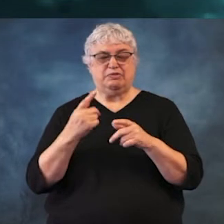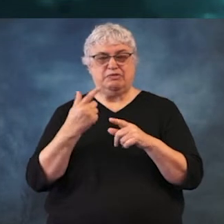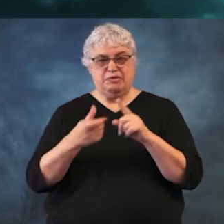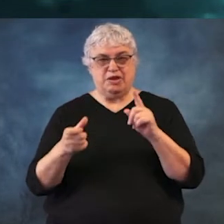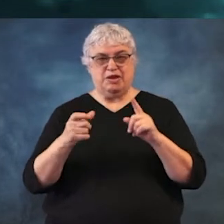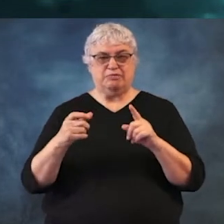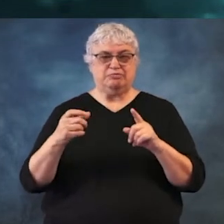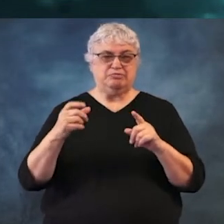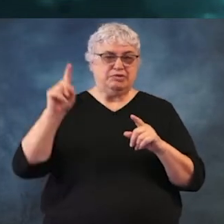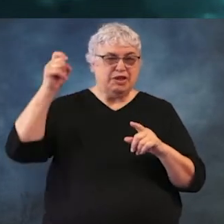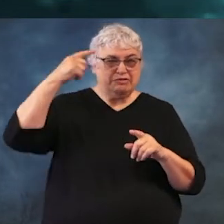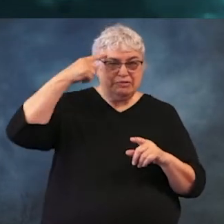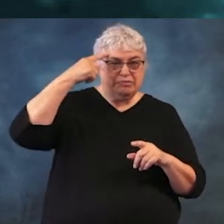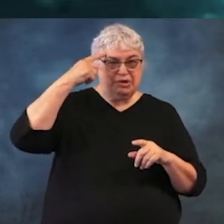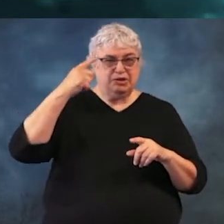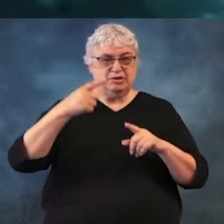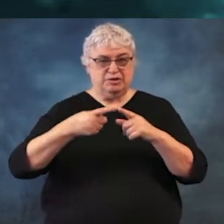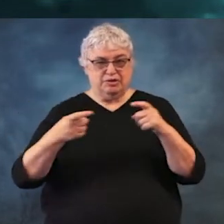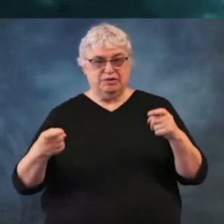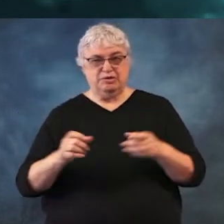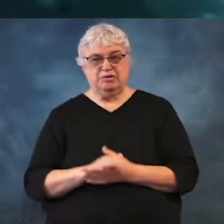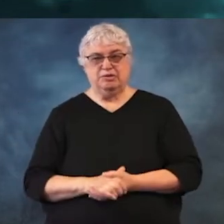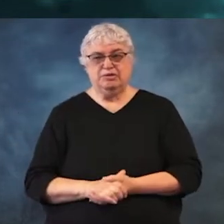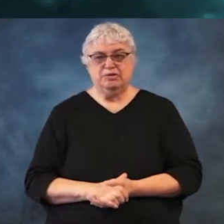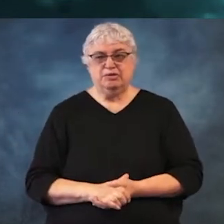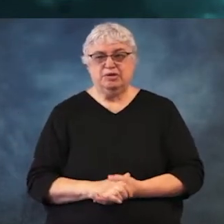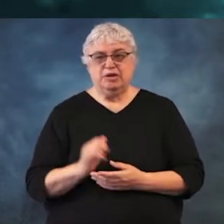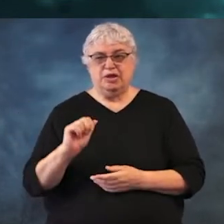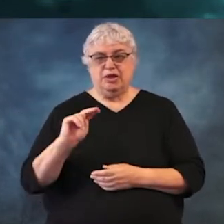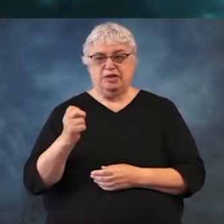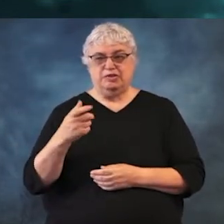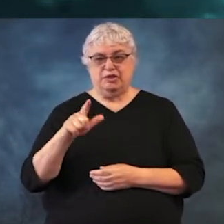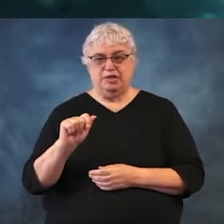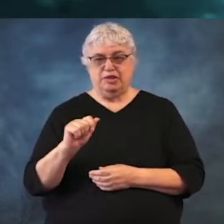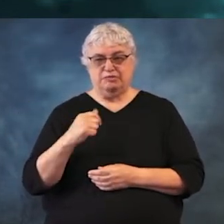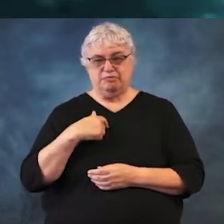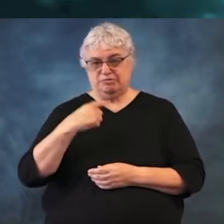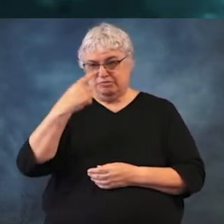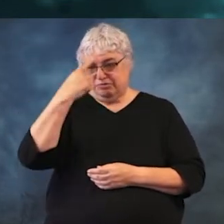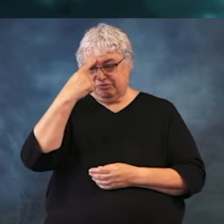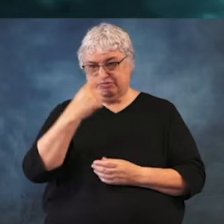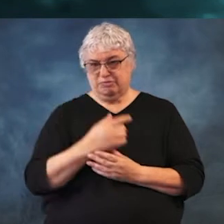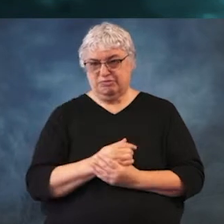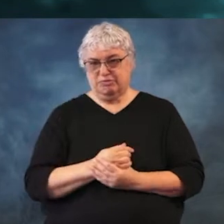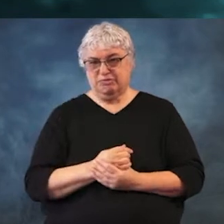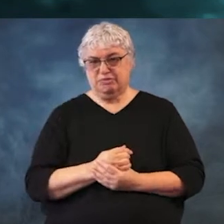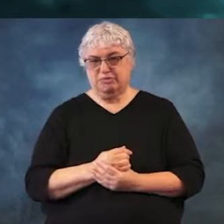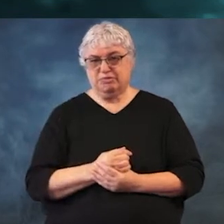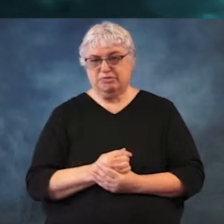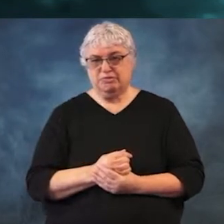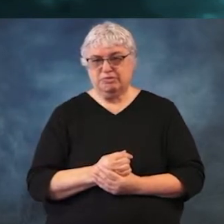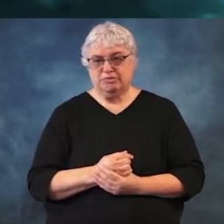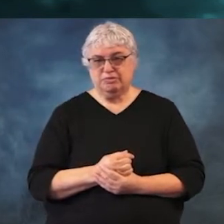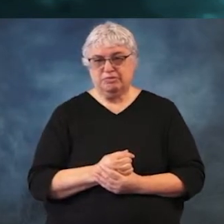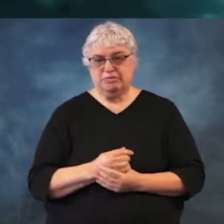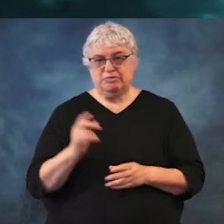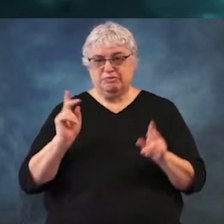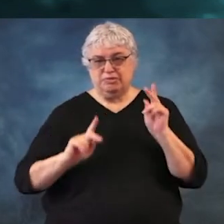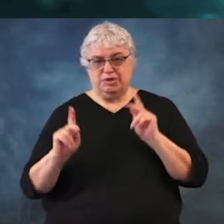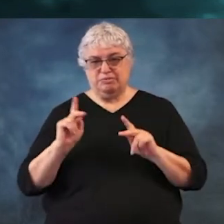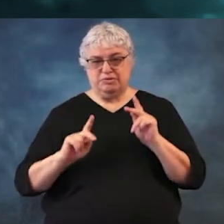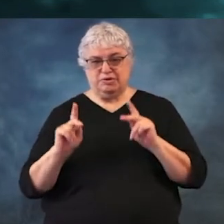officials regarding messaging? Yeah, I think that just, making sure that